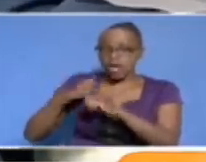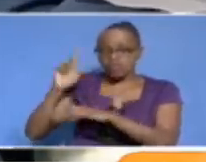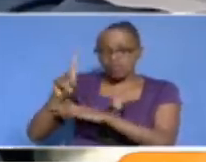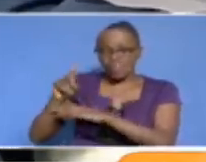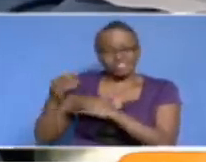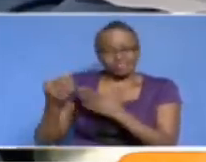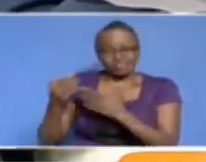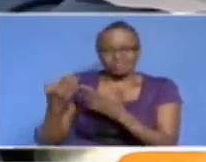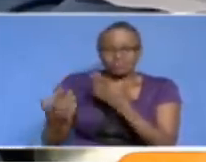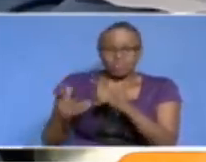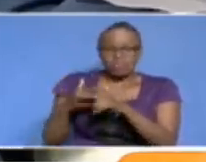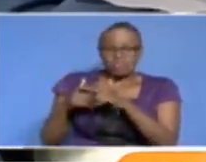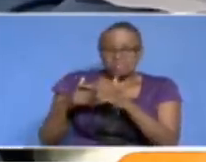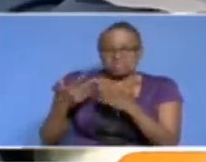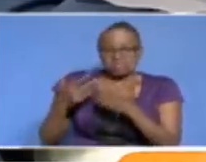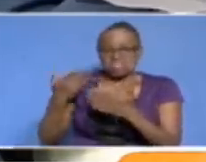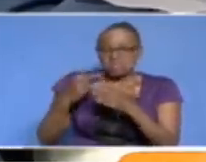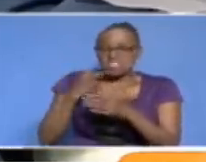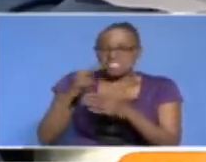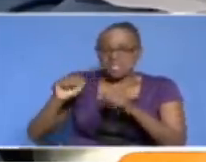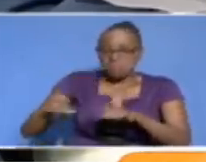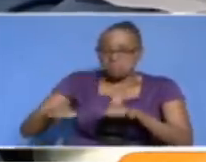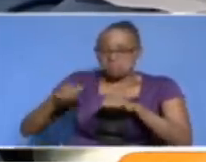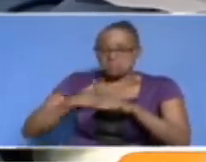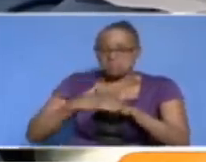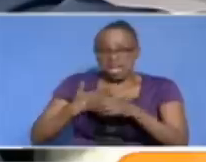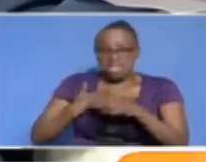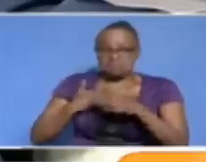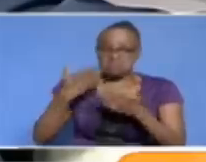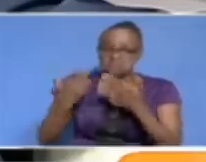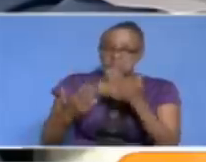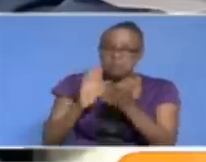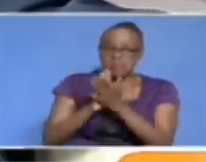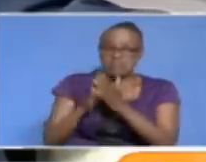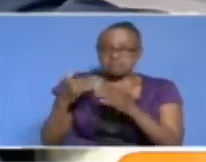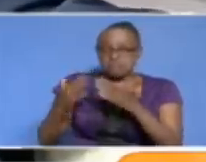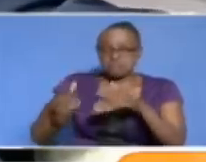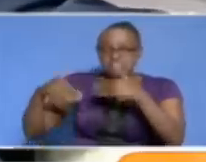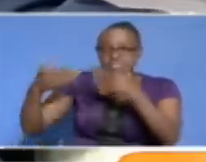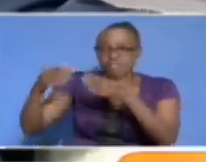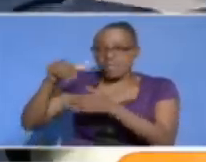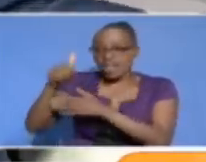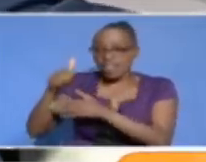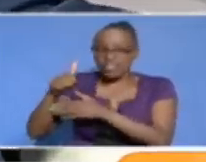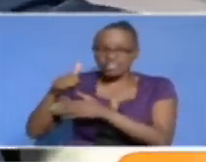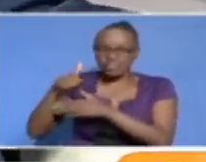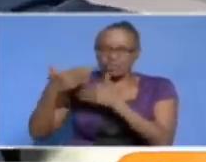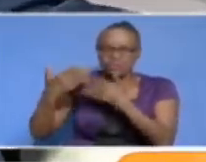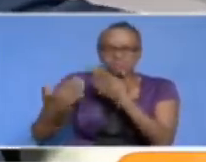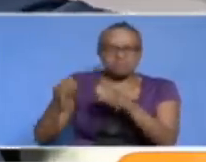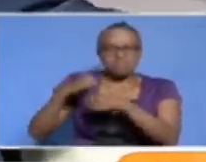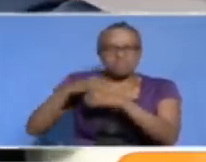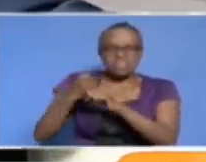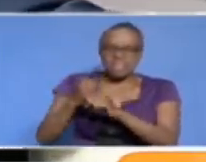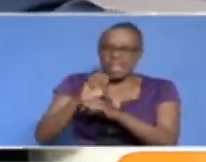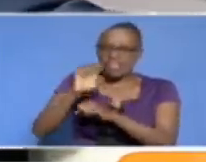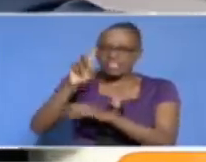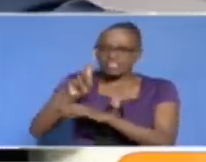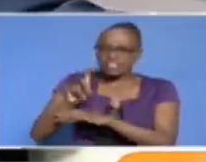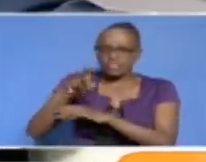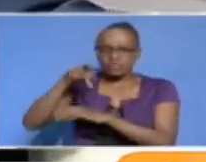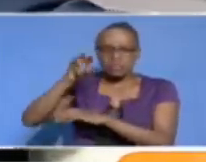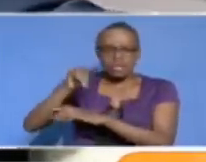yes. Provided they say, my boss, he either be considered for another term or be made an executive prime minister.